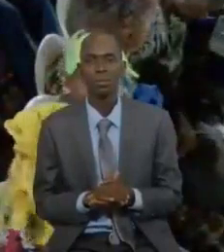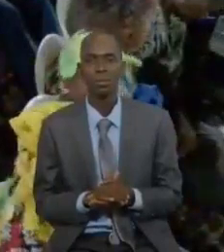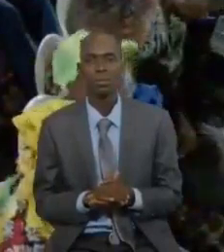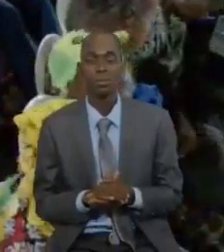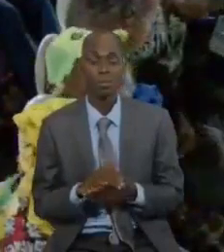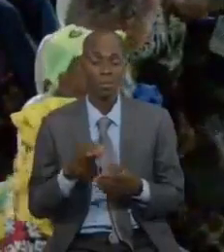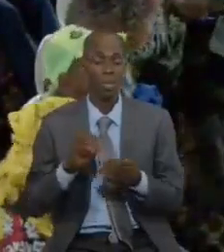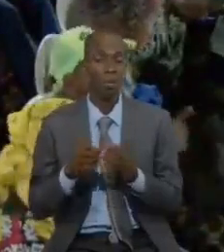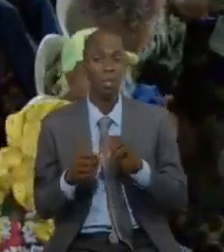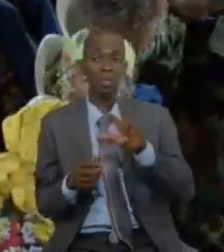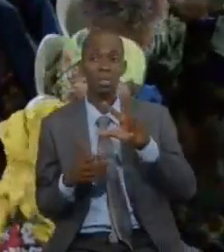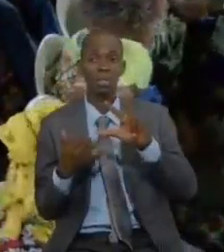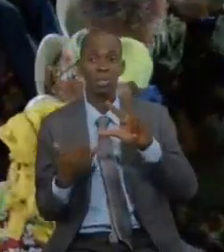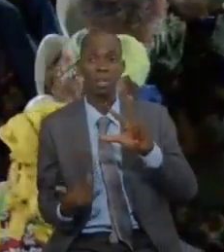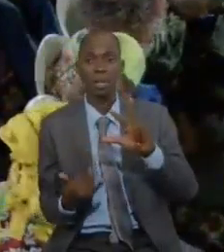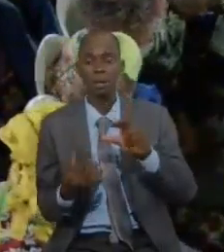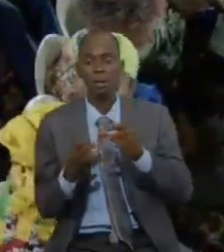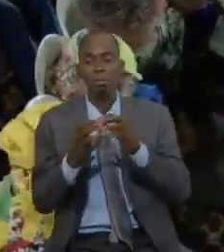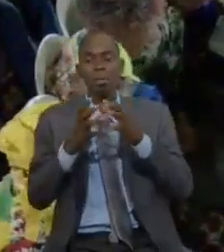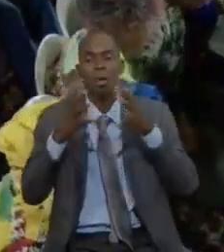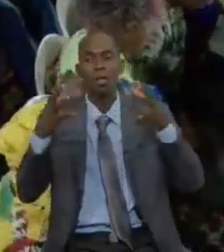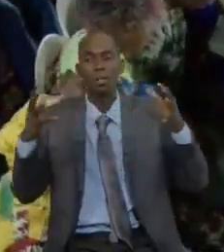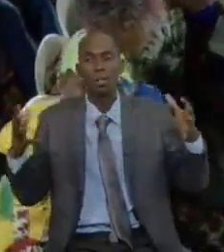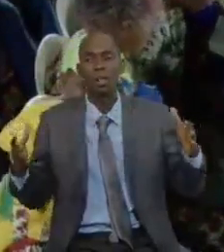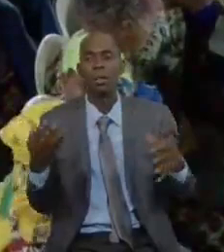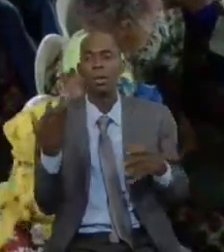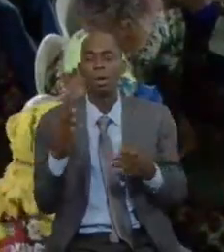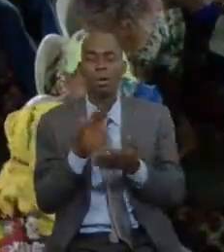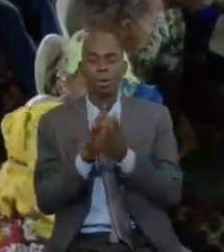Number three now, abundance of peace through